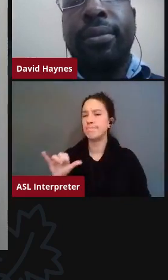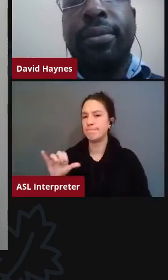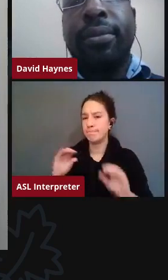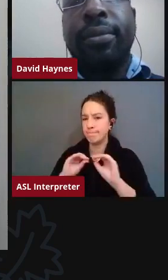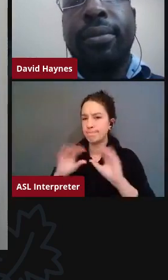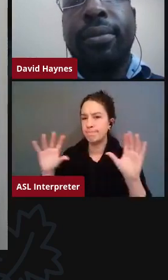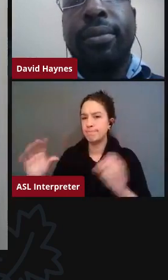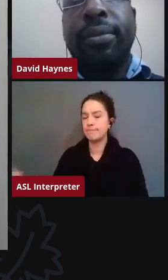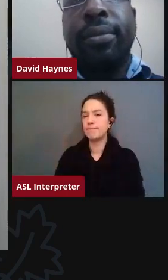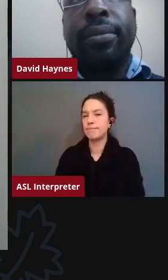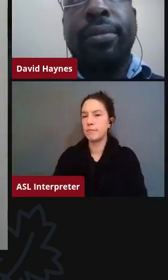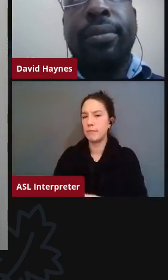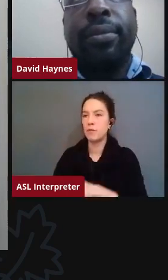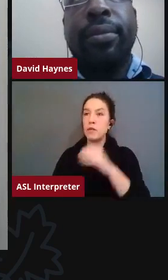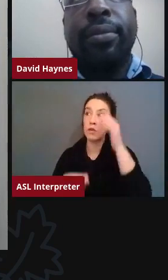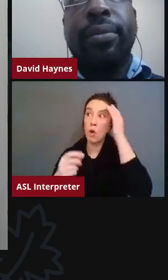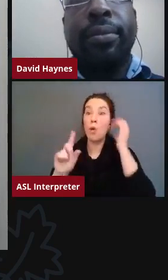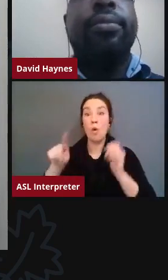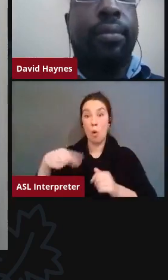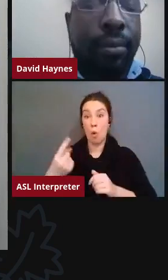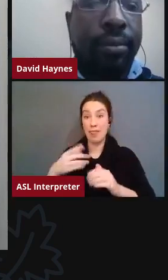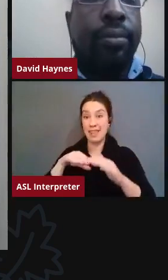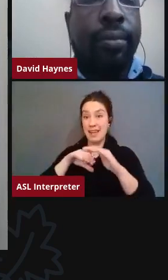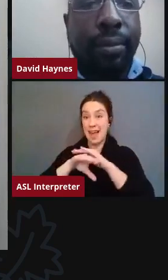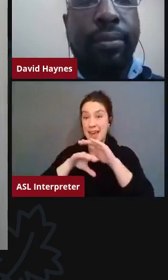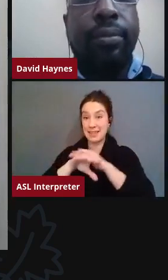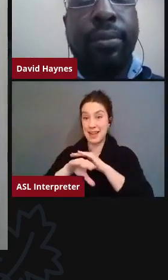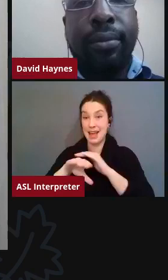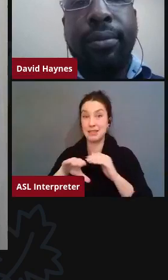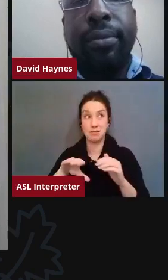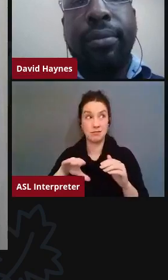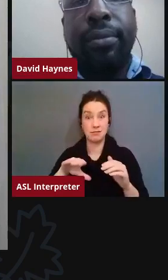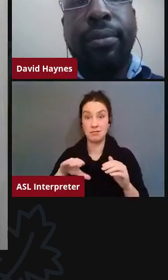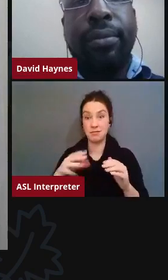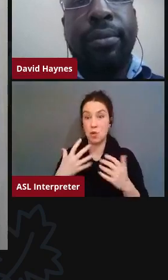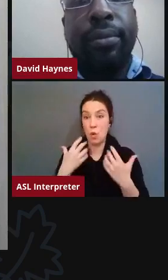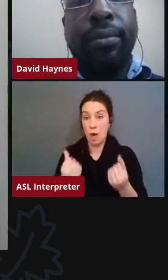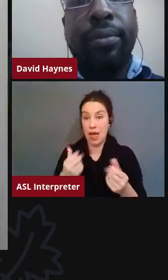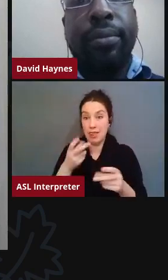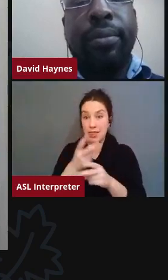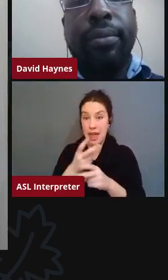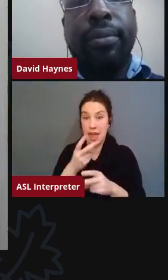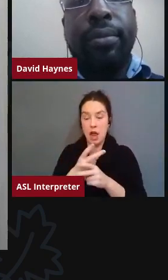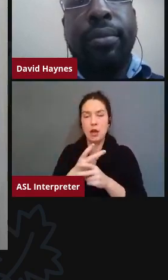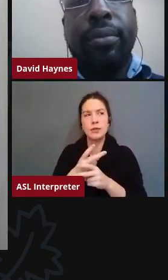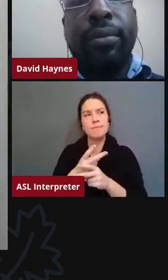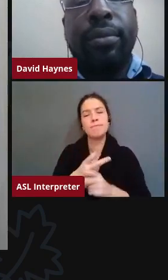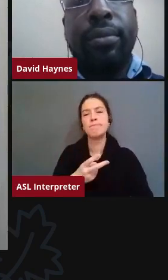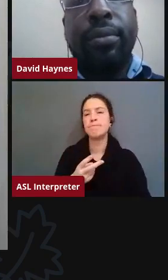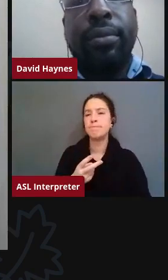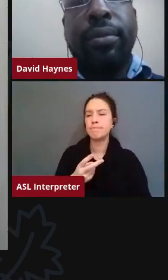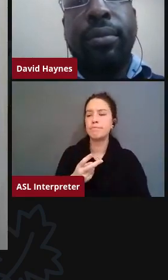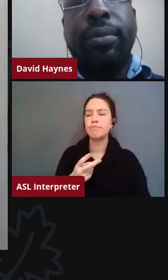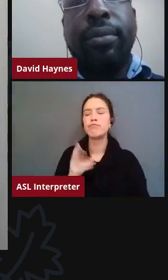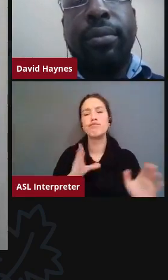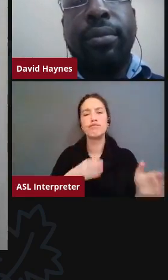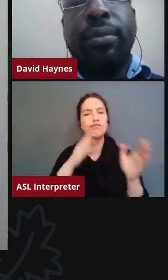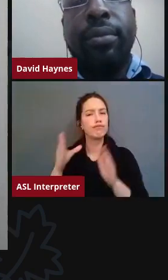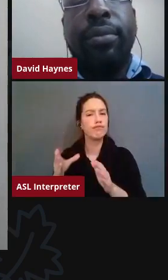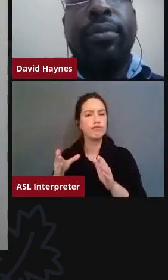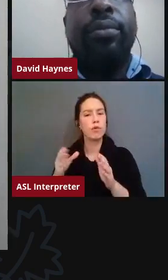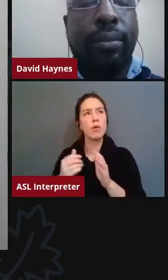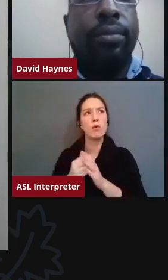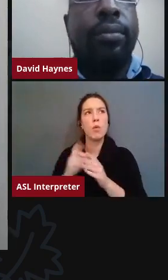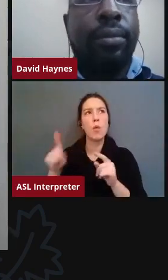about access to healthcare here. Can you apply these approaches to healthy food